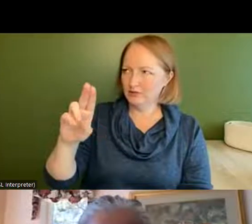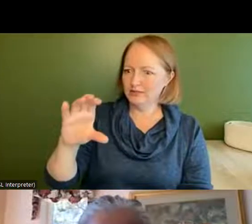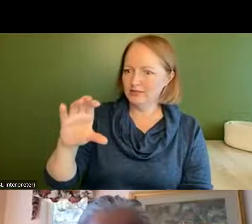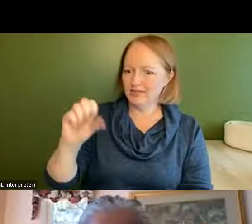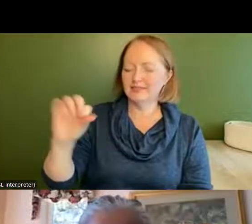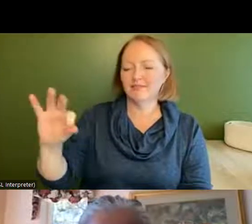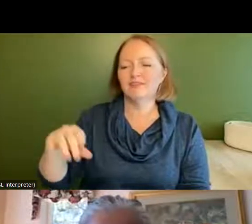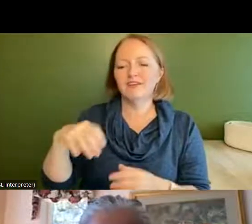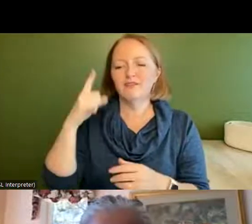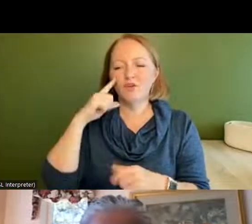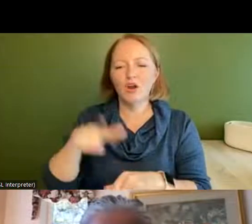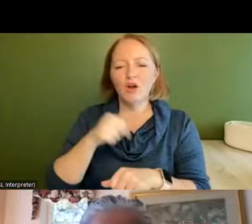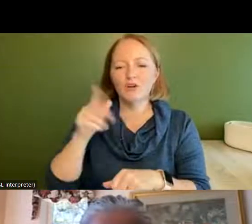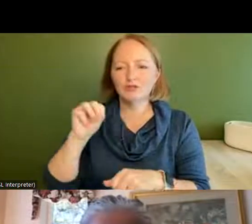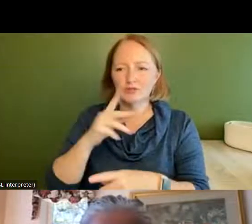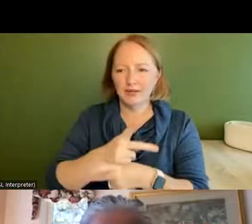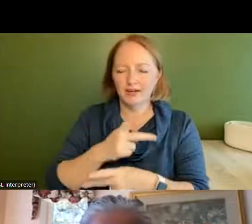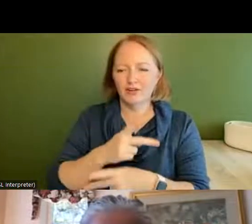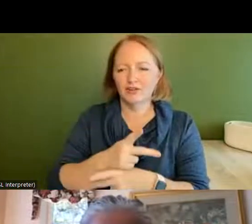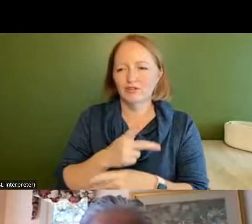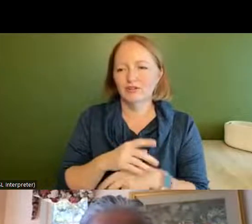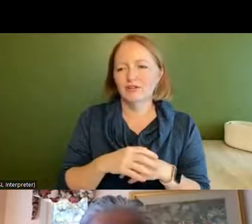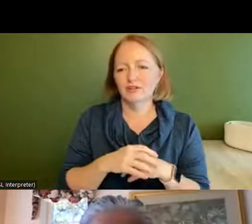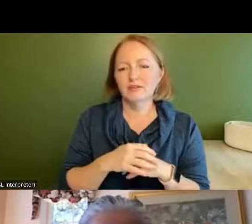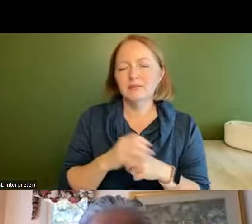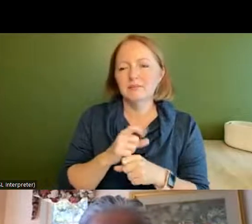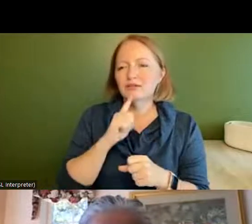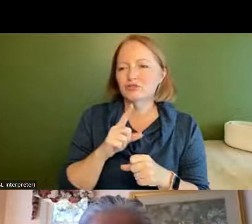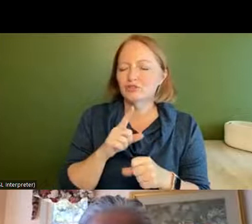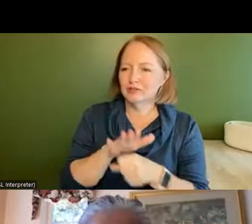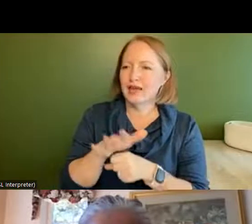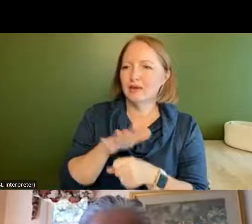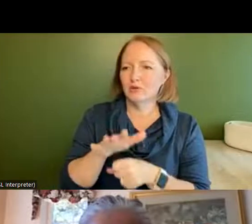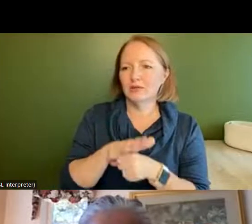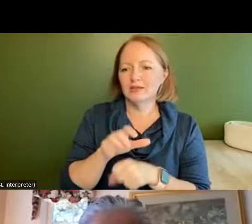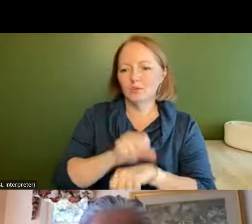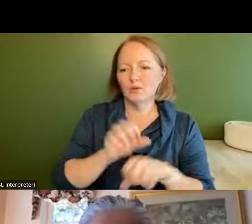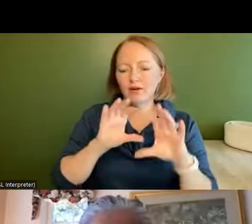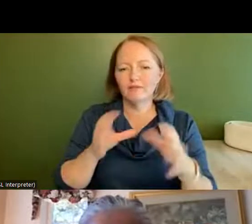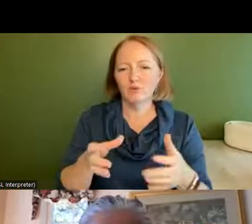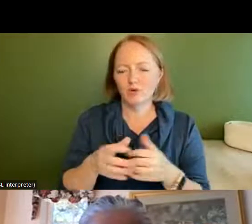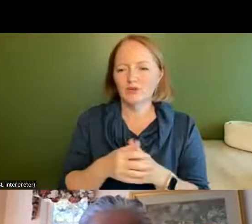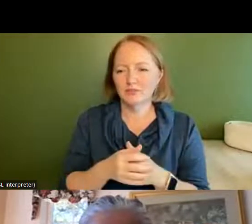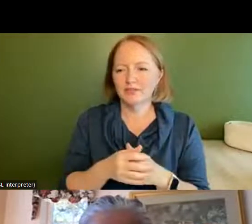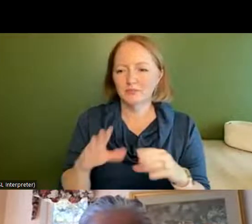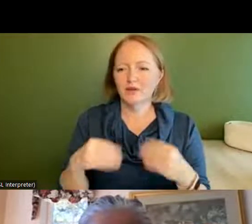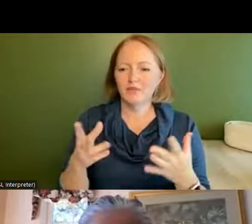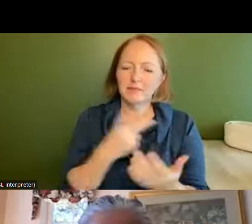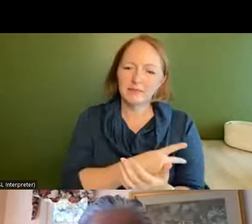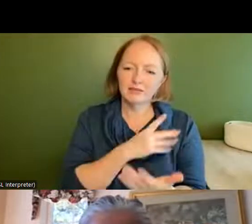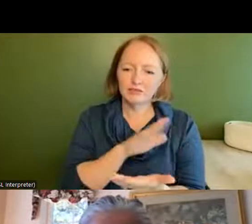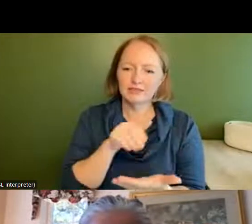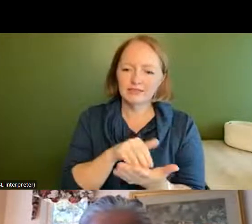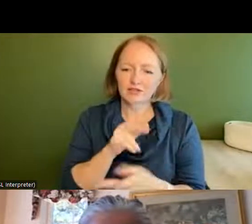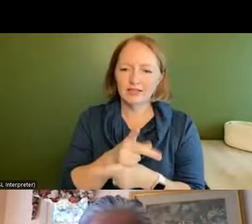Center on Long-Term Care, which generates evidence to ensure an adequate workforce to provide patient-centered